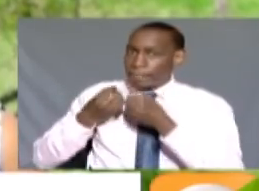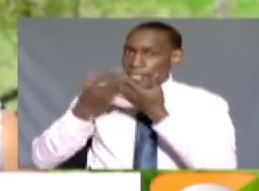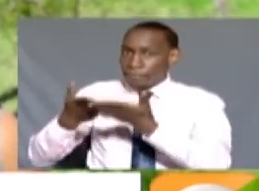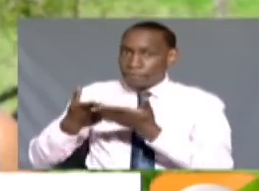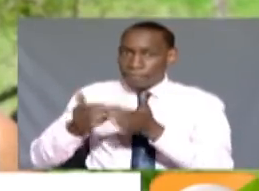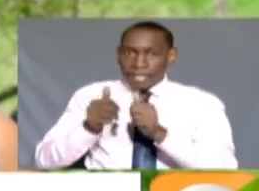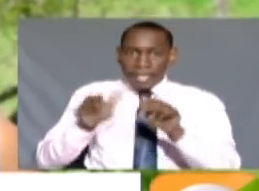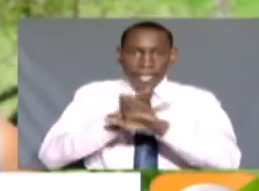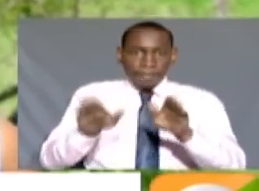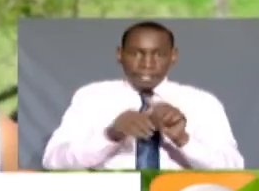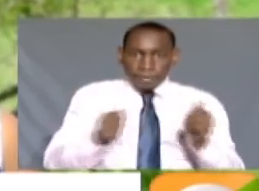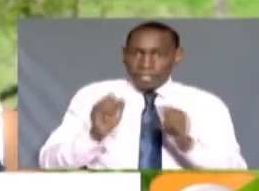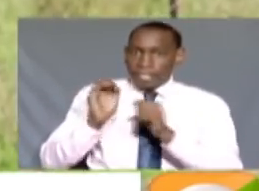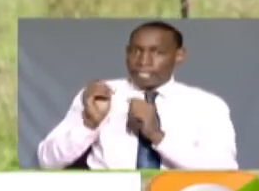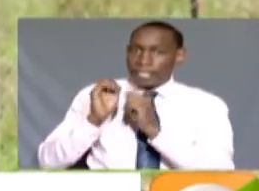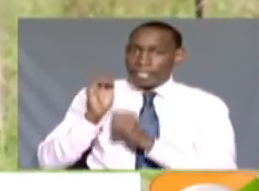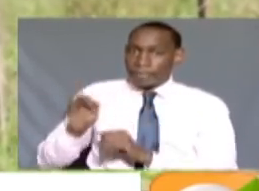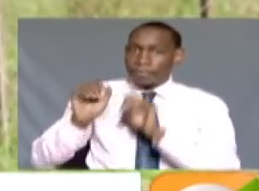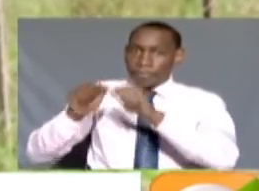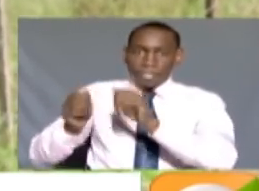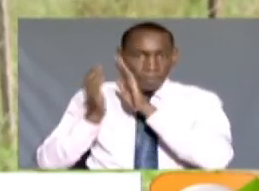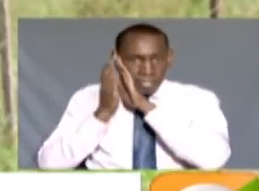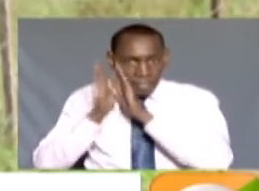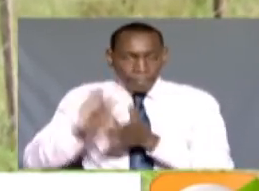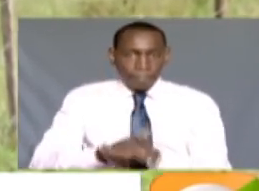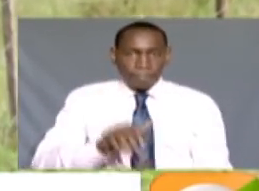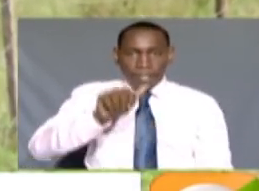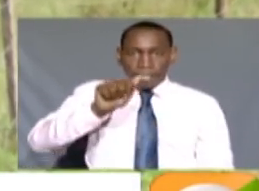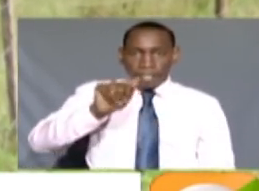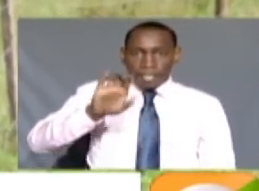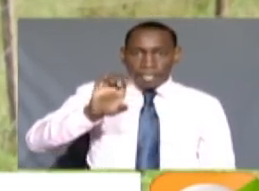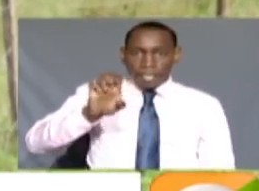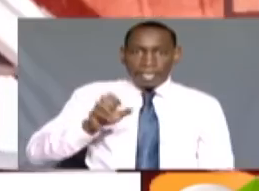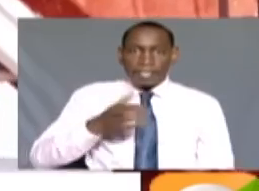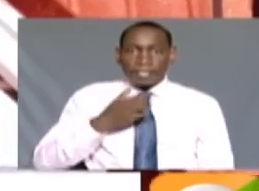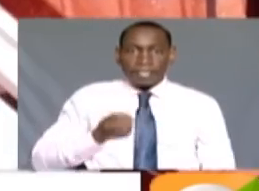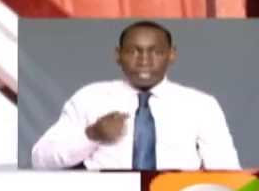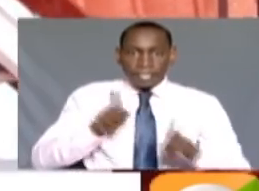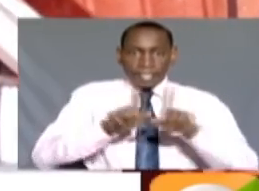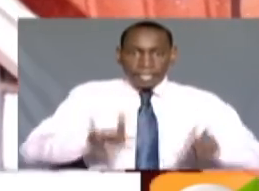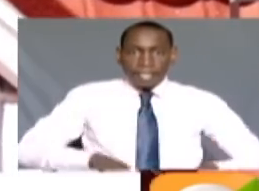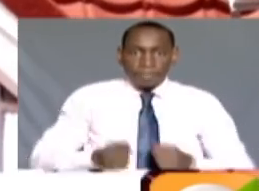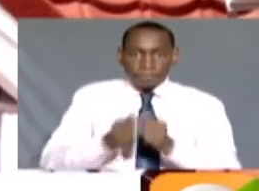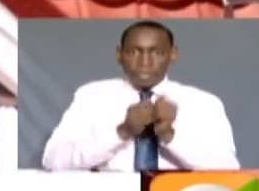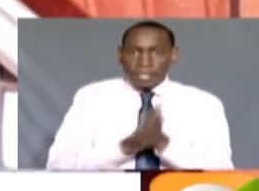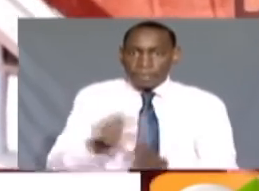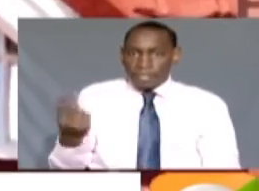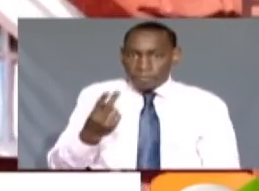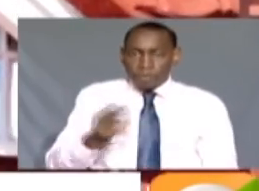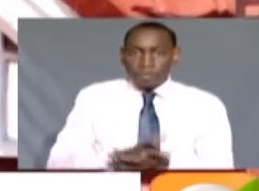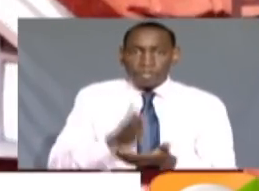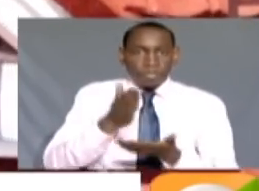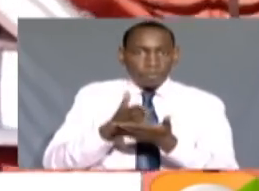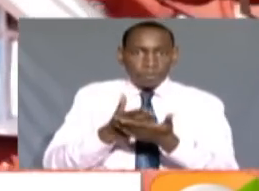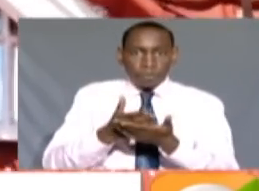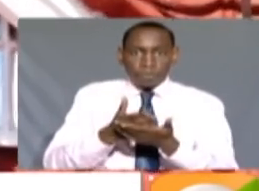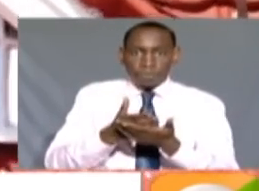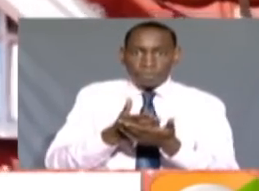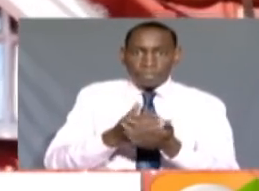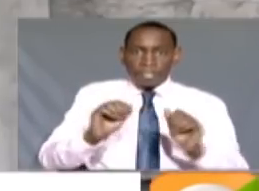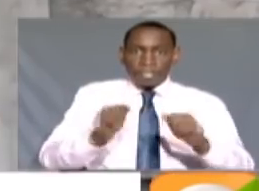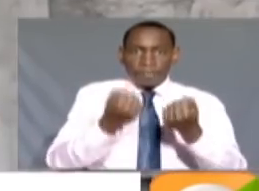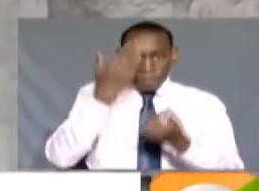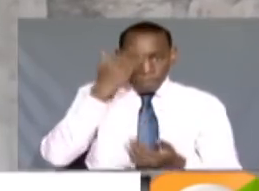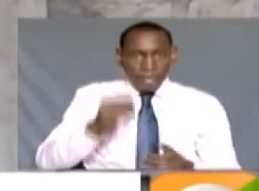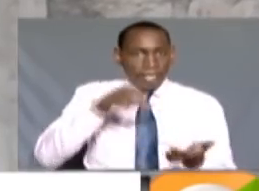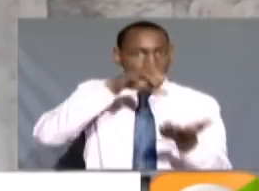wakati tutakwambia kuko sawa, hata ikiwezekana ulale huko. Alice's sister, who also lives with the couple, to have been spared by the gunmen, presumably because